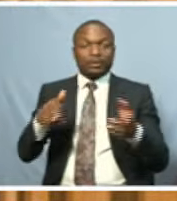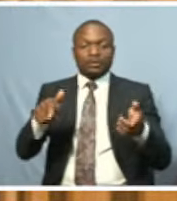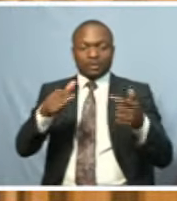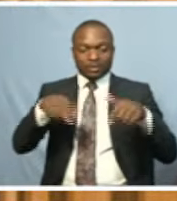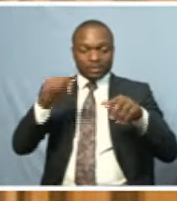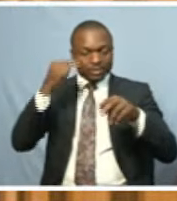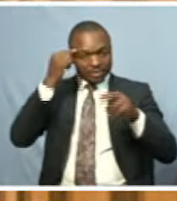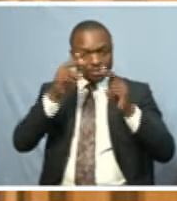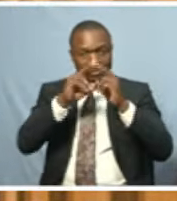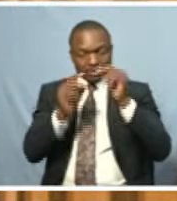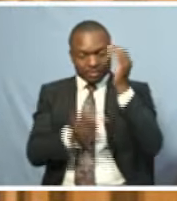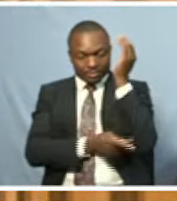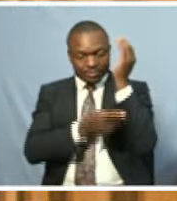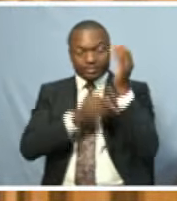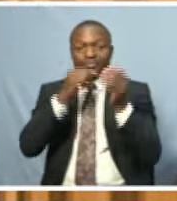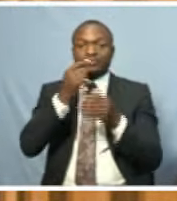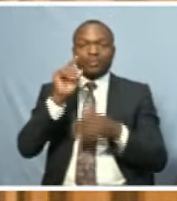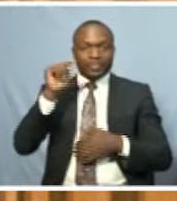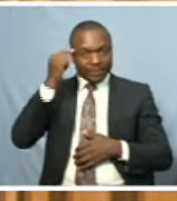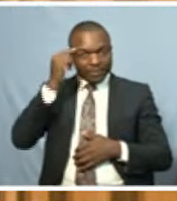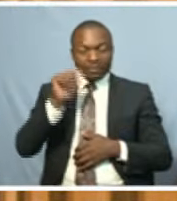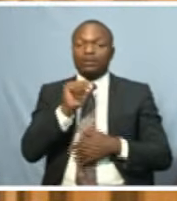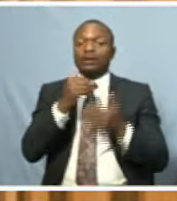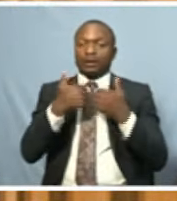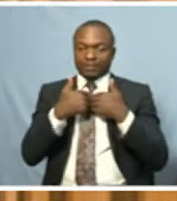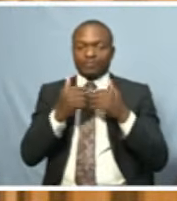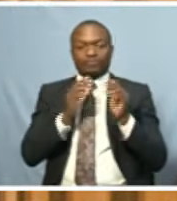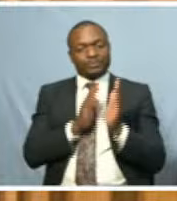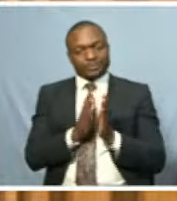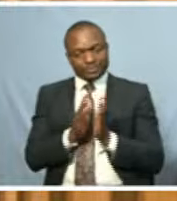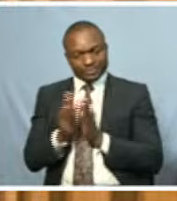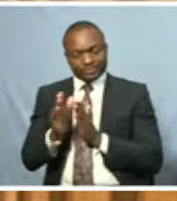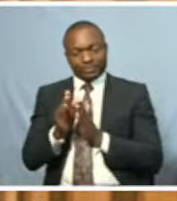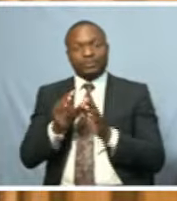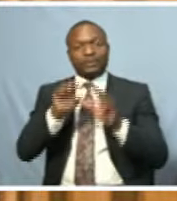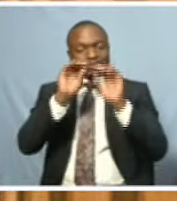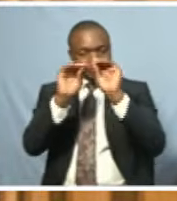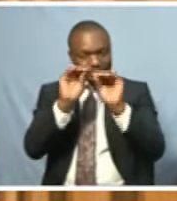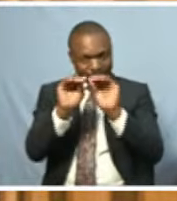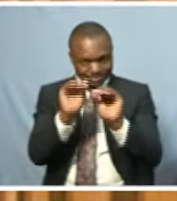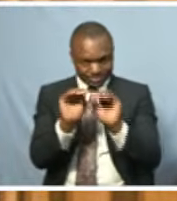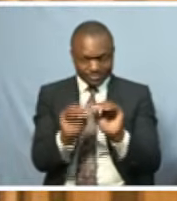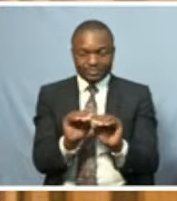Road Development did say that government does have plans to rehabilitate